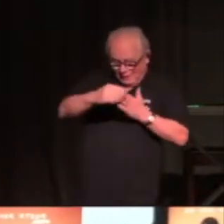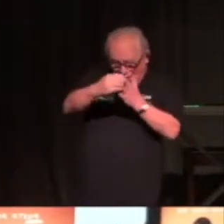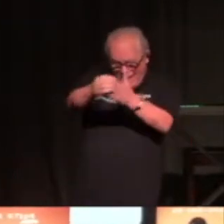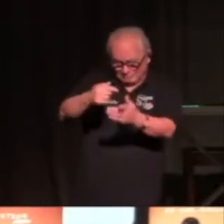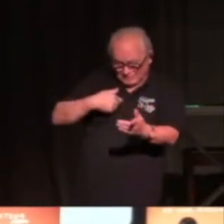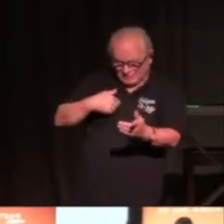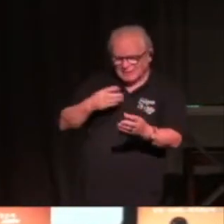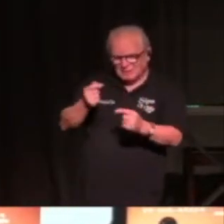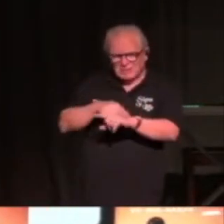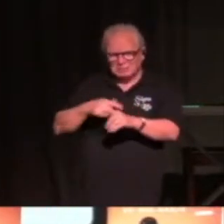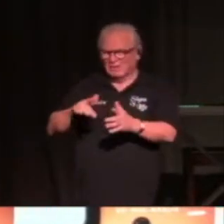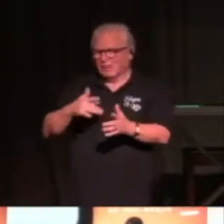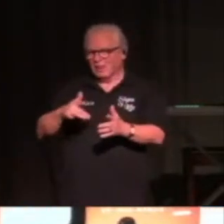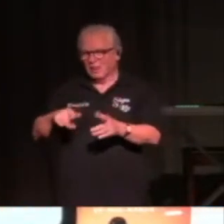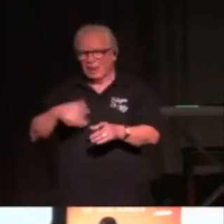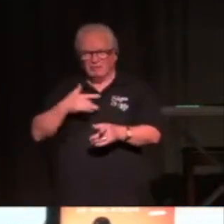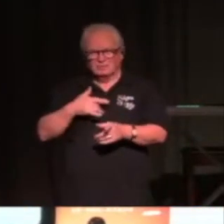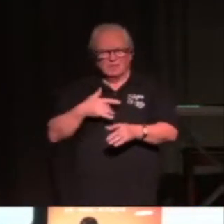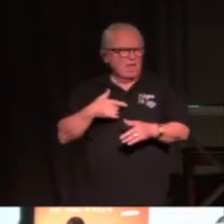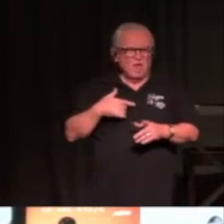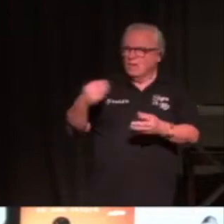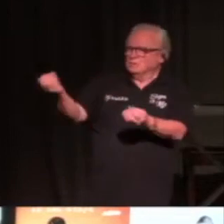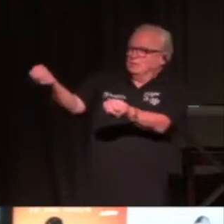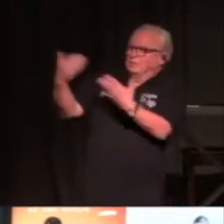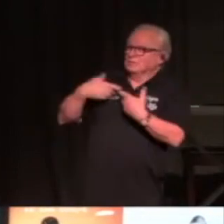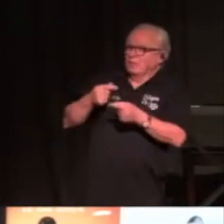Sometimes life will hand you things you just have to go through.